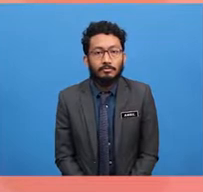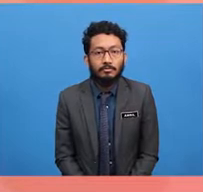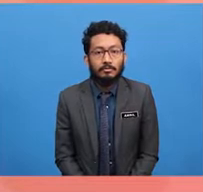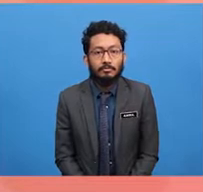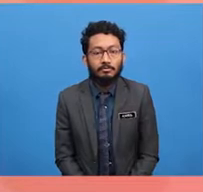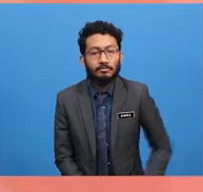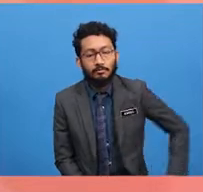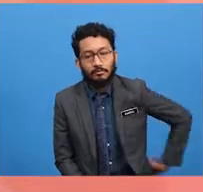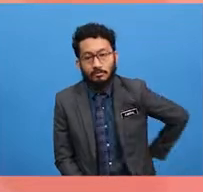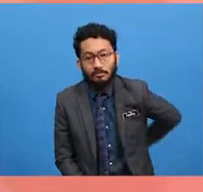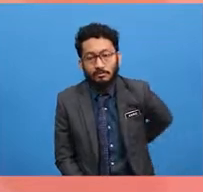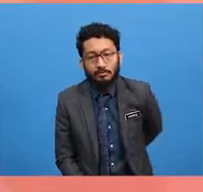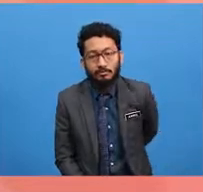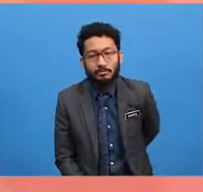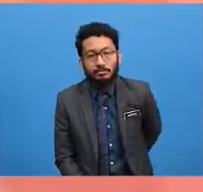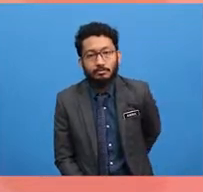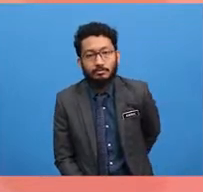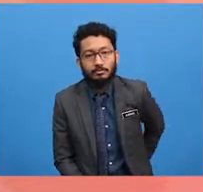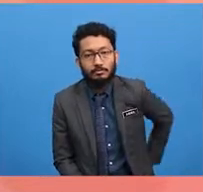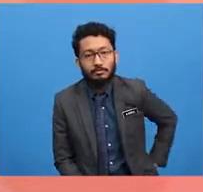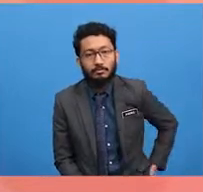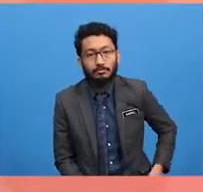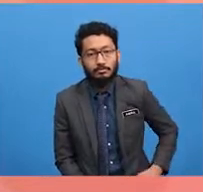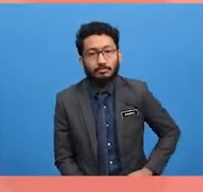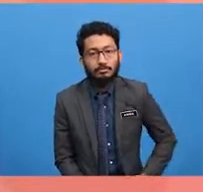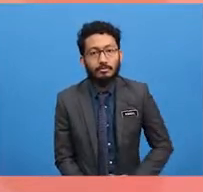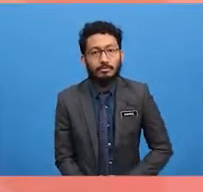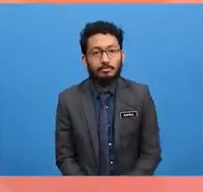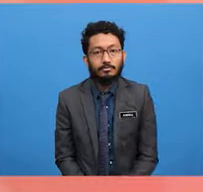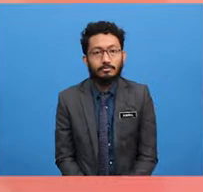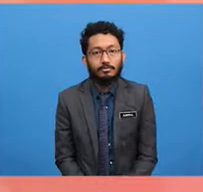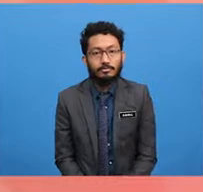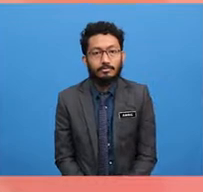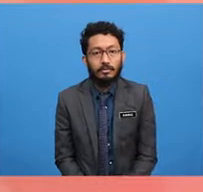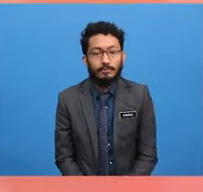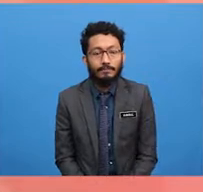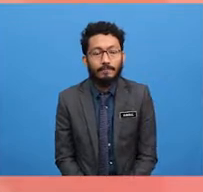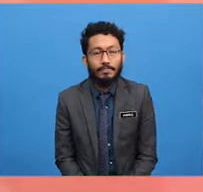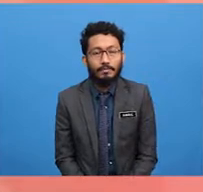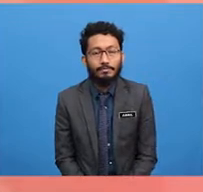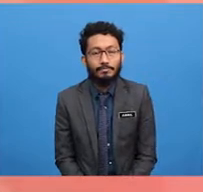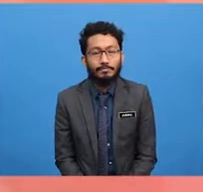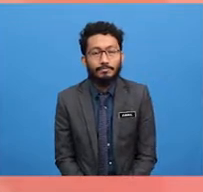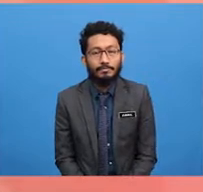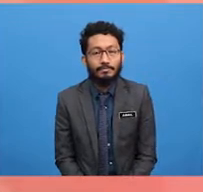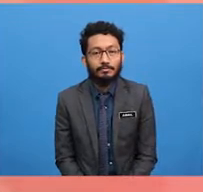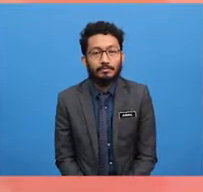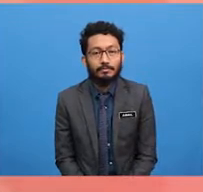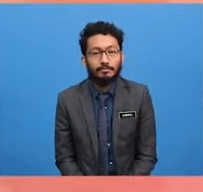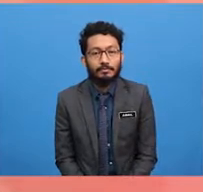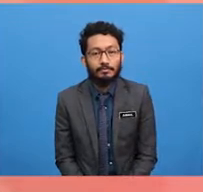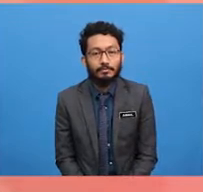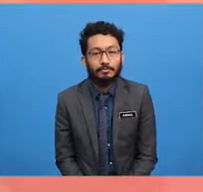appropriate style according to who the person you are writing to is and the tone of the input. So use